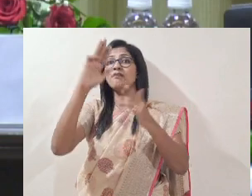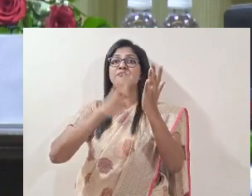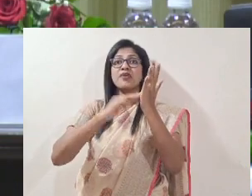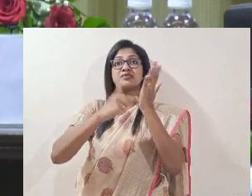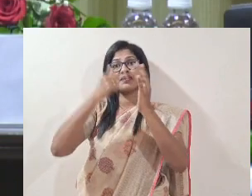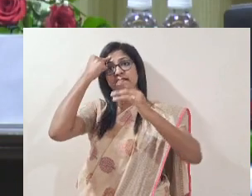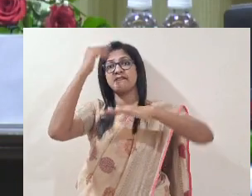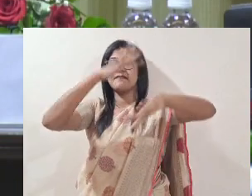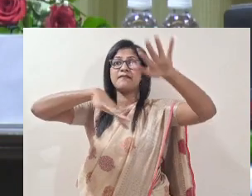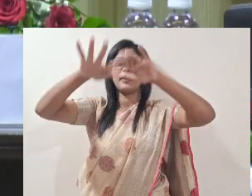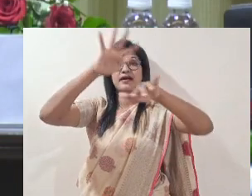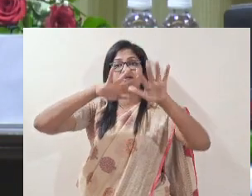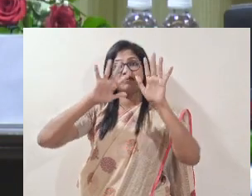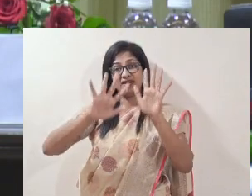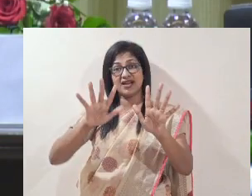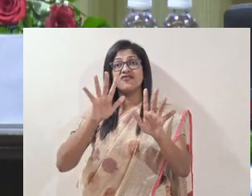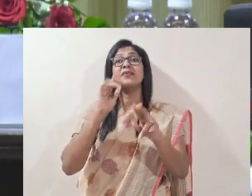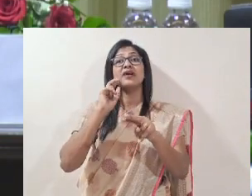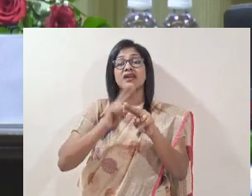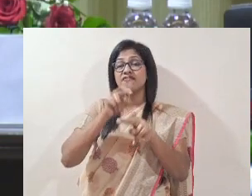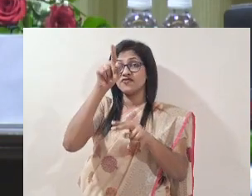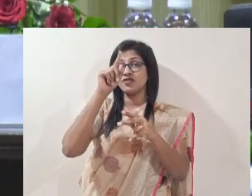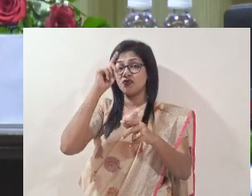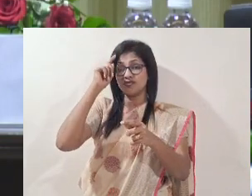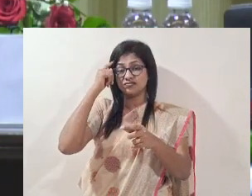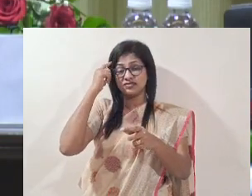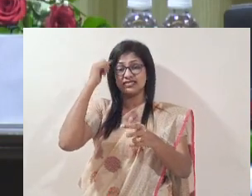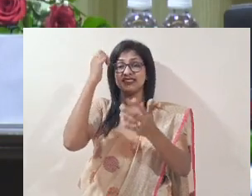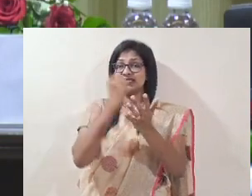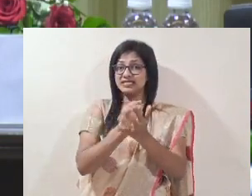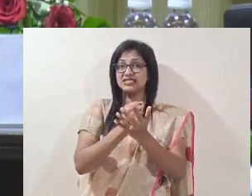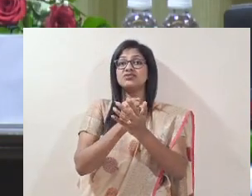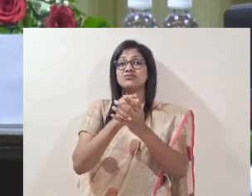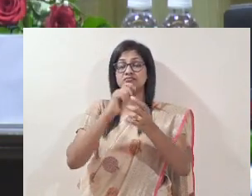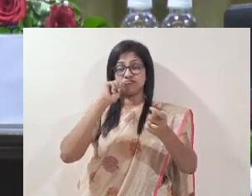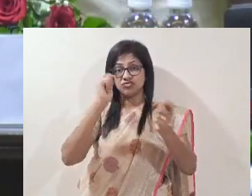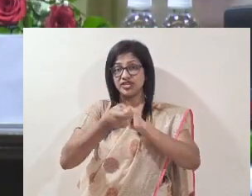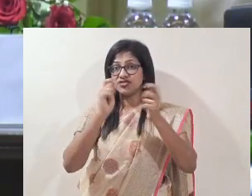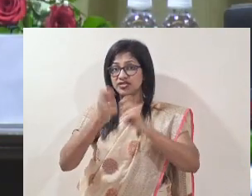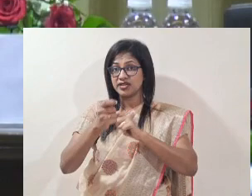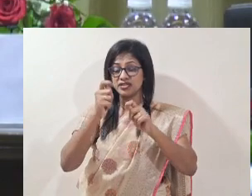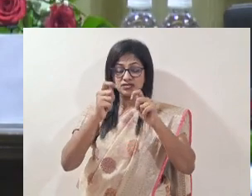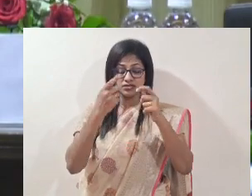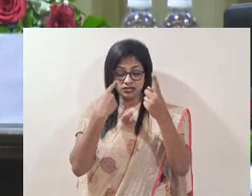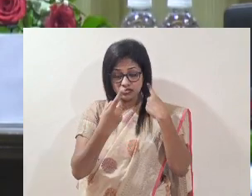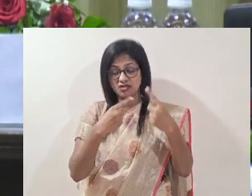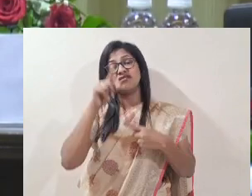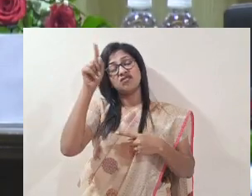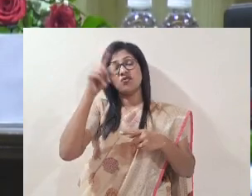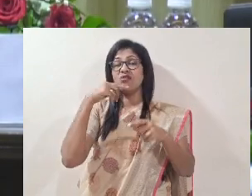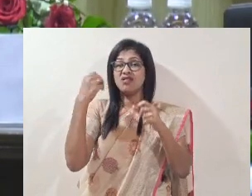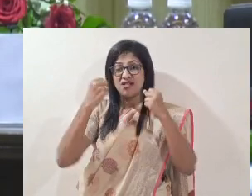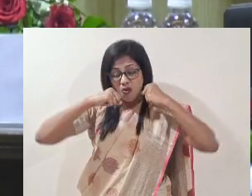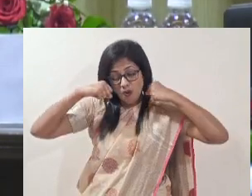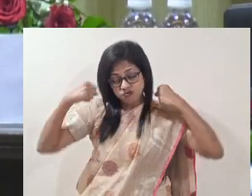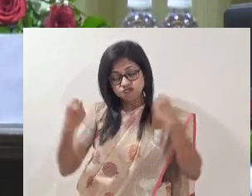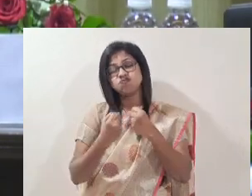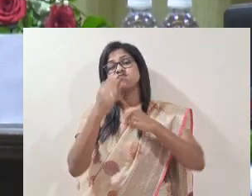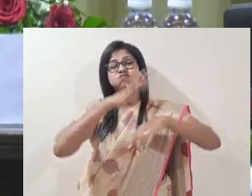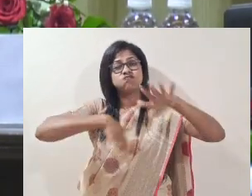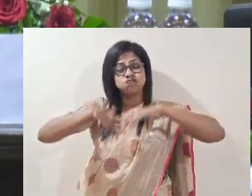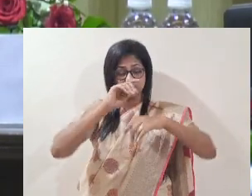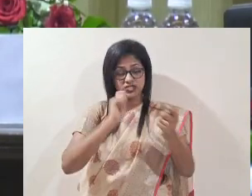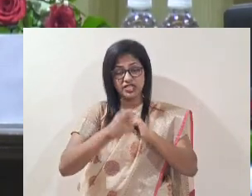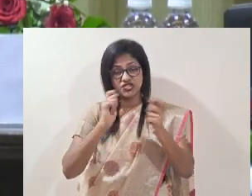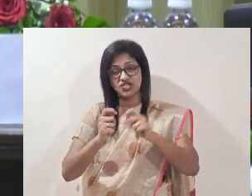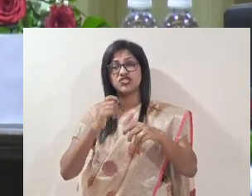they like to change any kind of decision making with respect to change in land use, they go through the rigorous exercise in developing